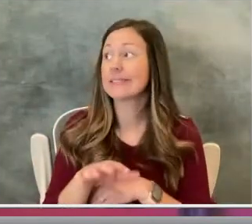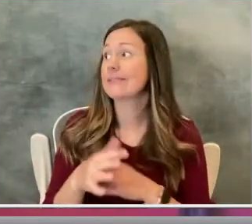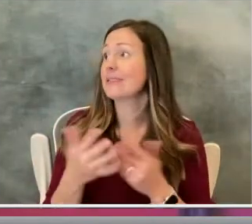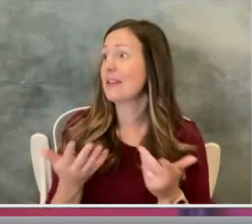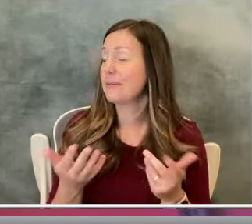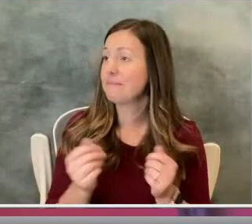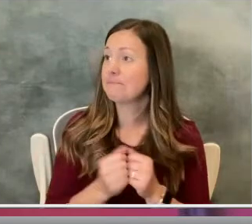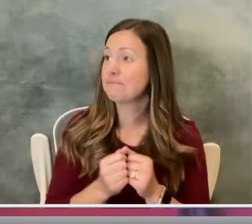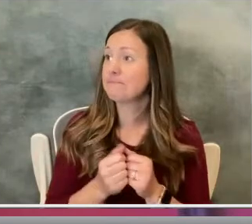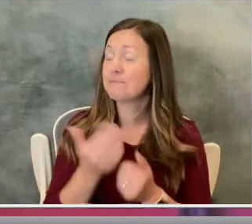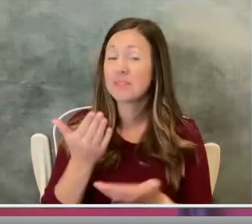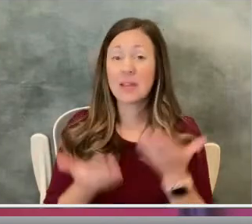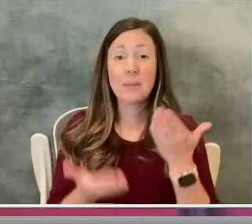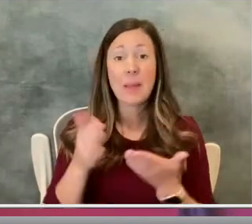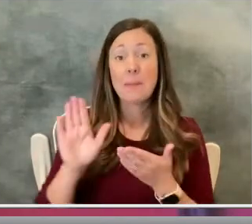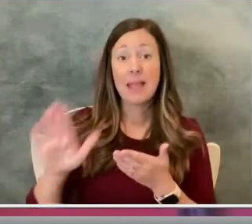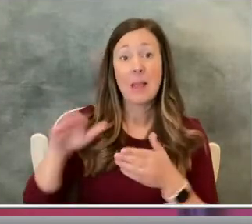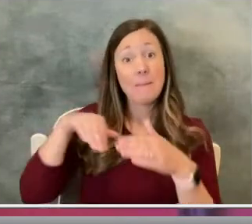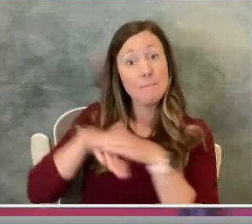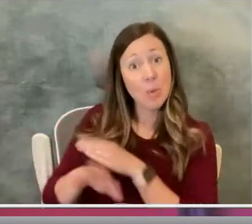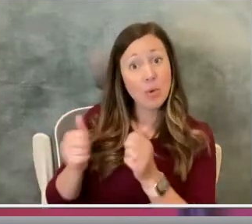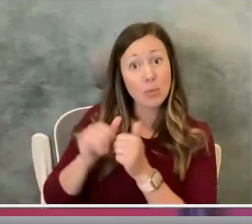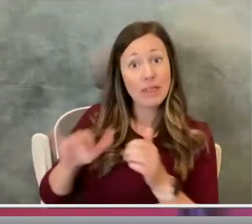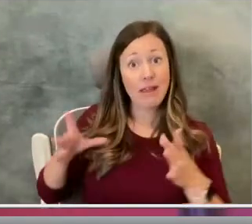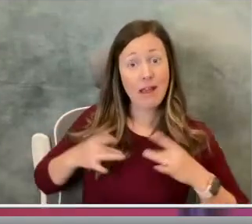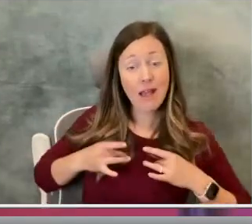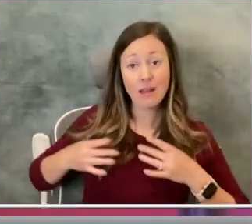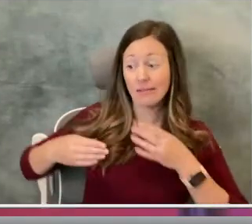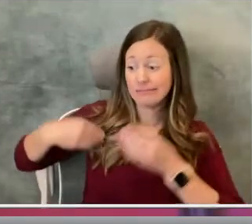congenital or inherited